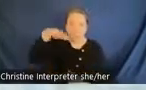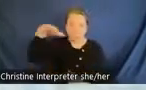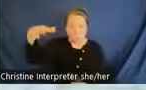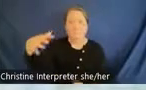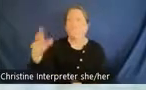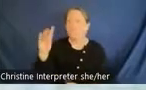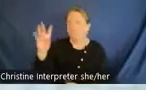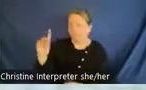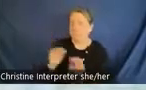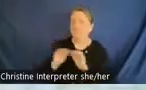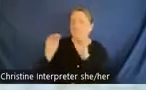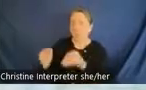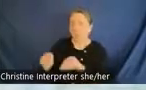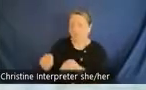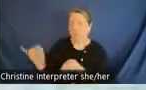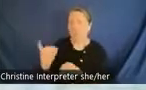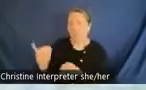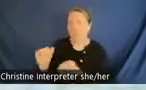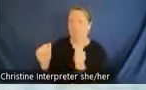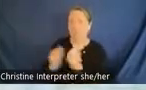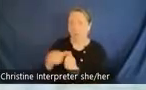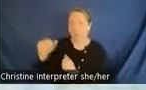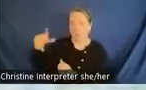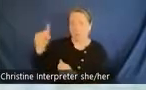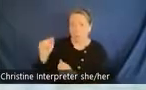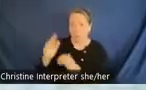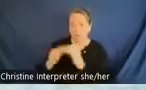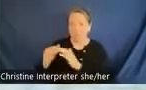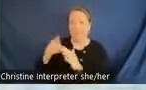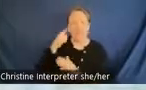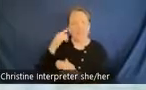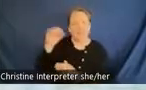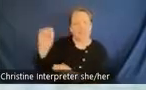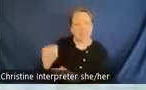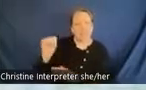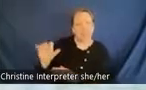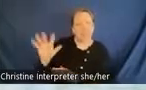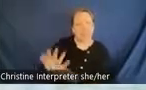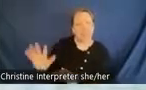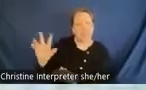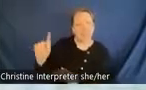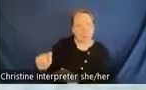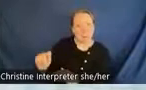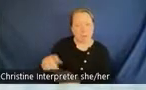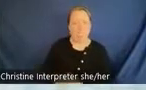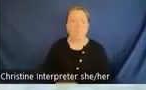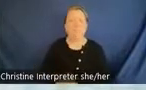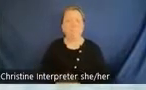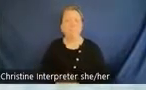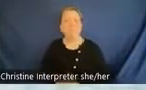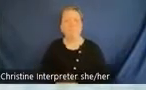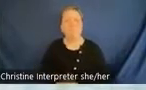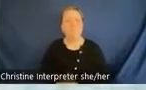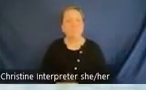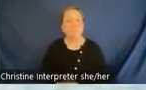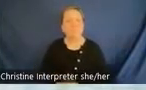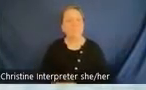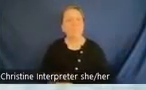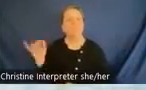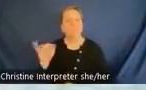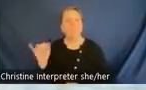similar things in an apartment building somewhere in the south of the state. We also